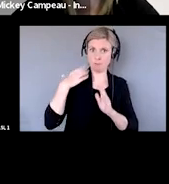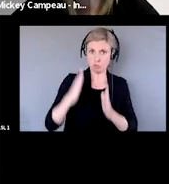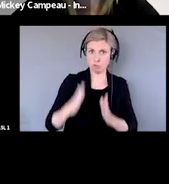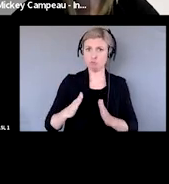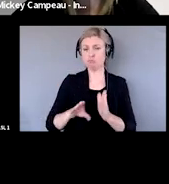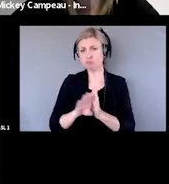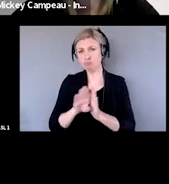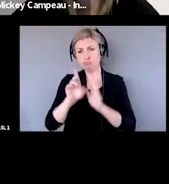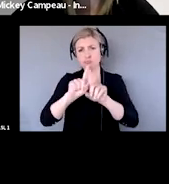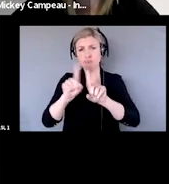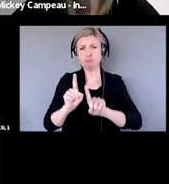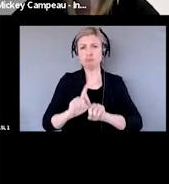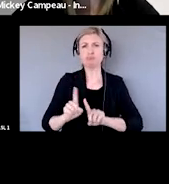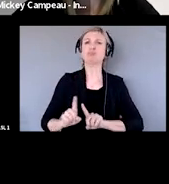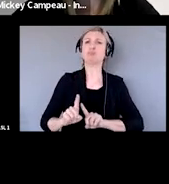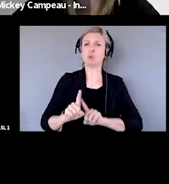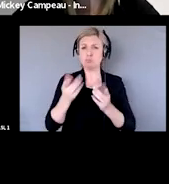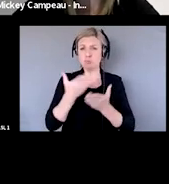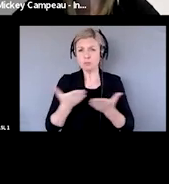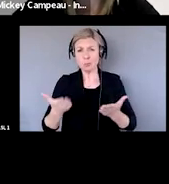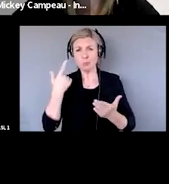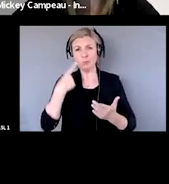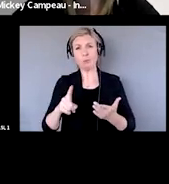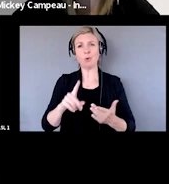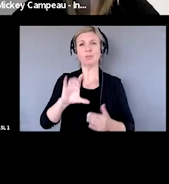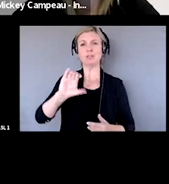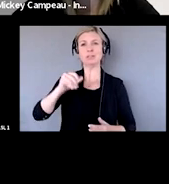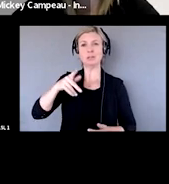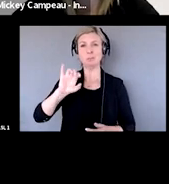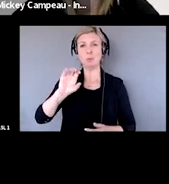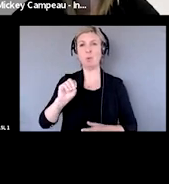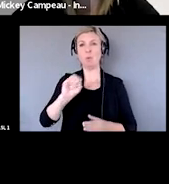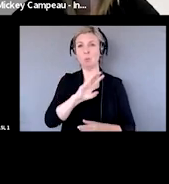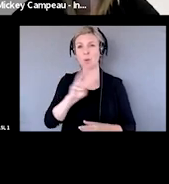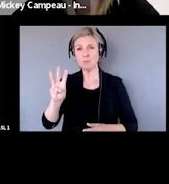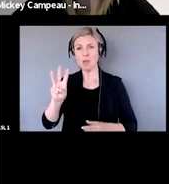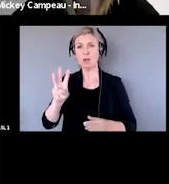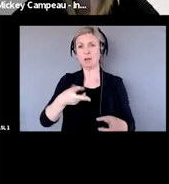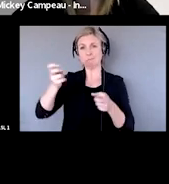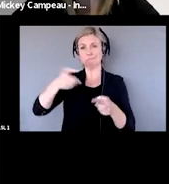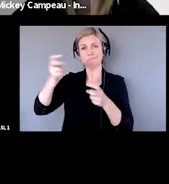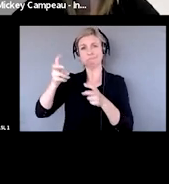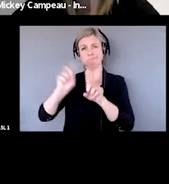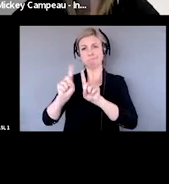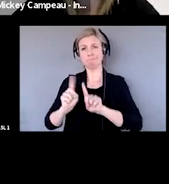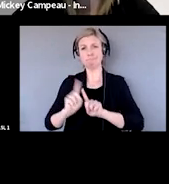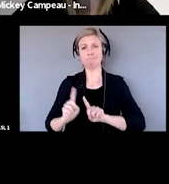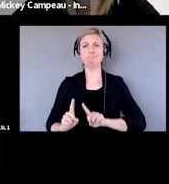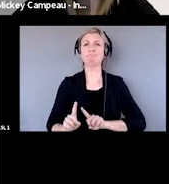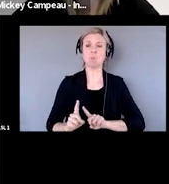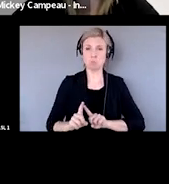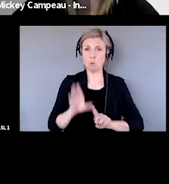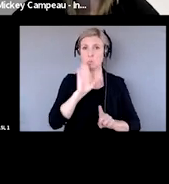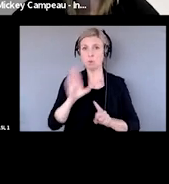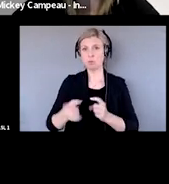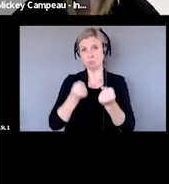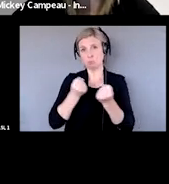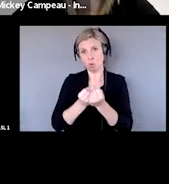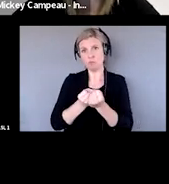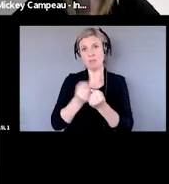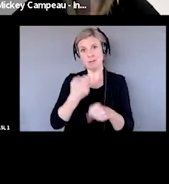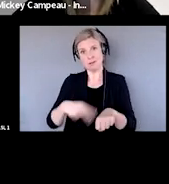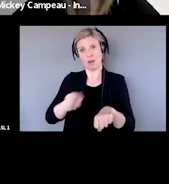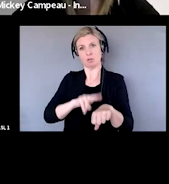for the CIPO website on a variety of IP-related topics that directly support the national IP strategy launched by the